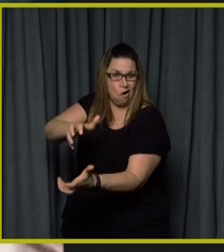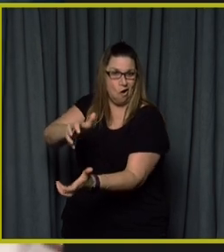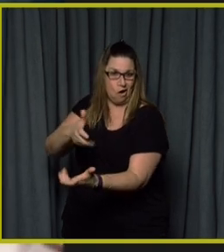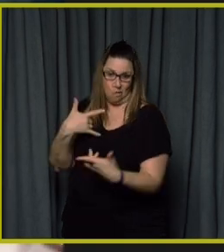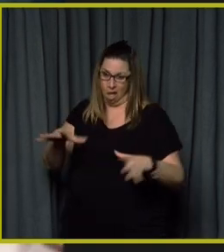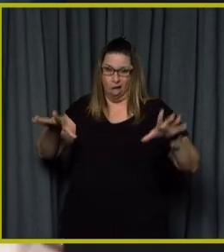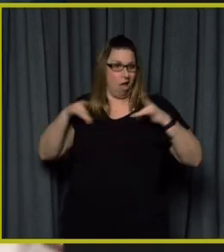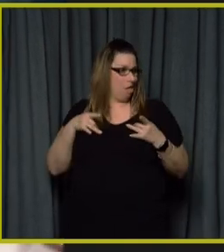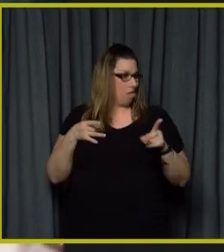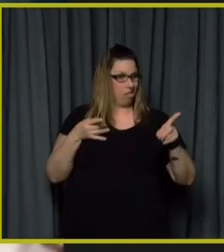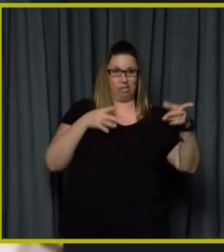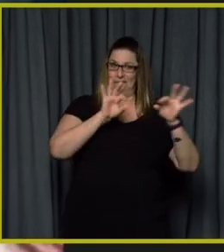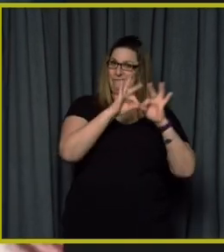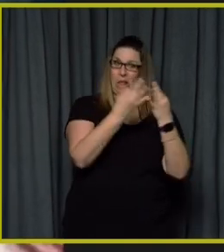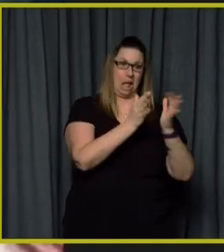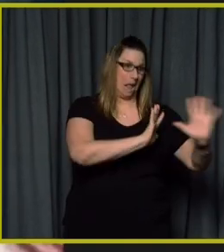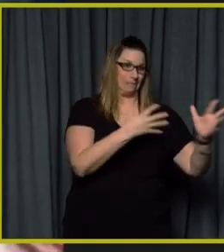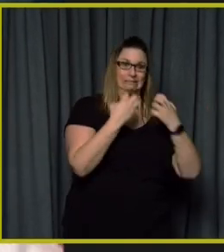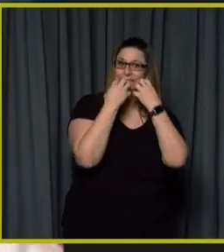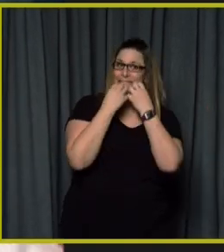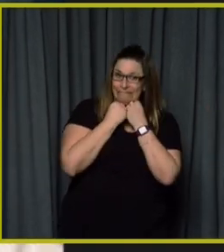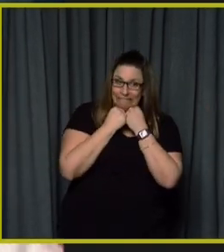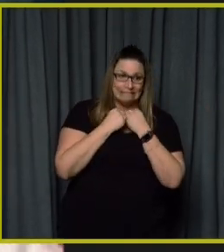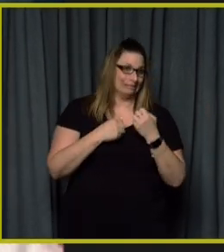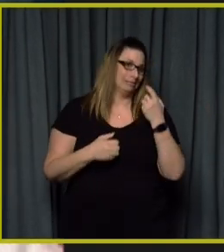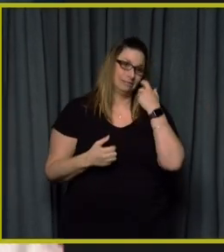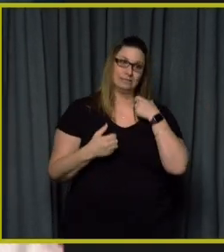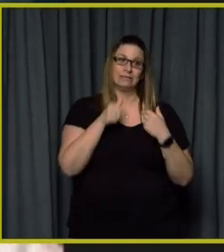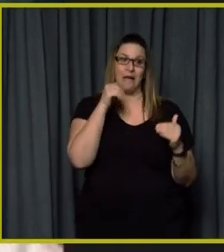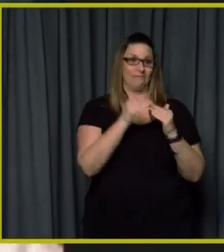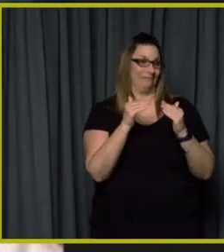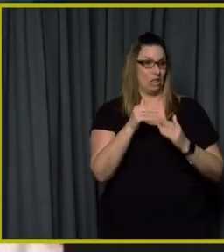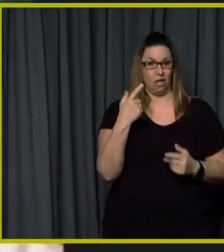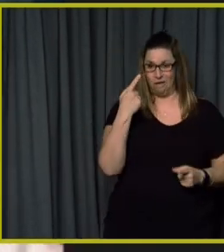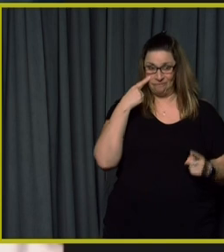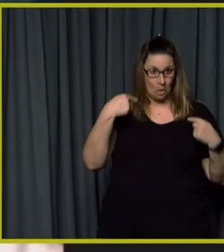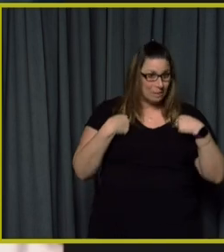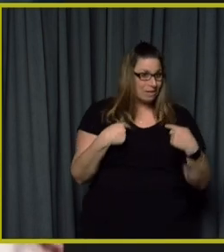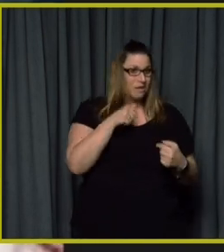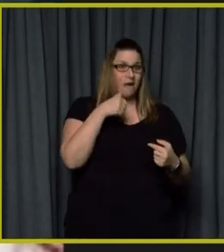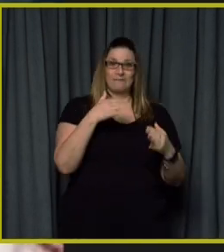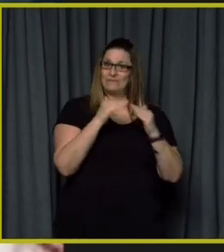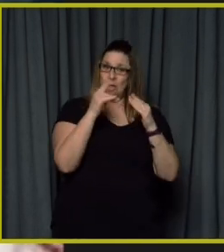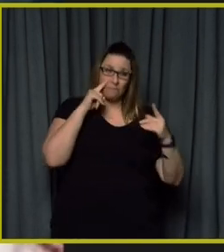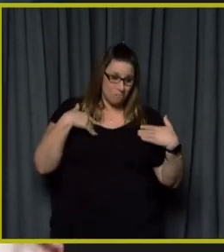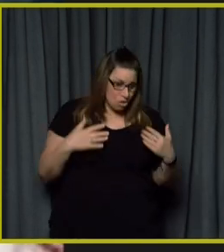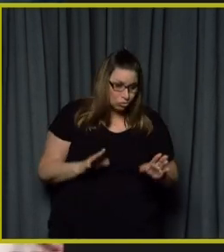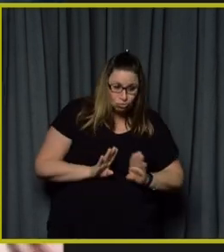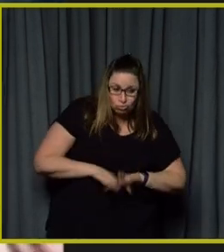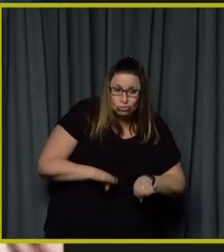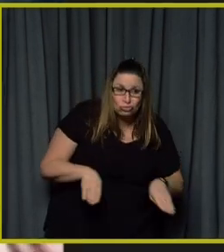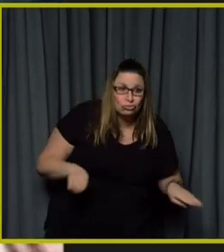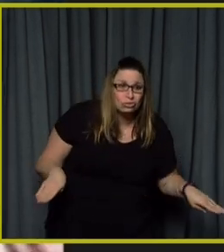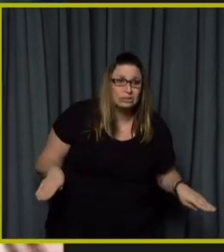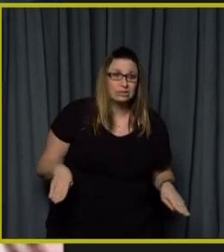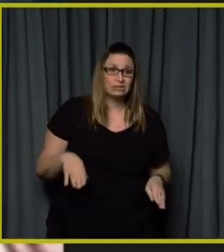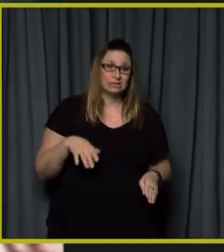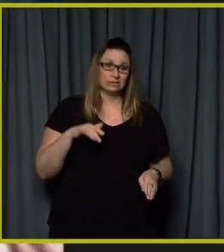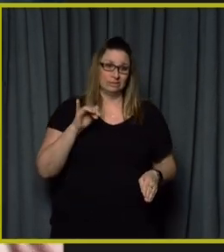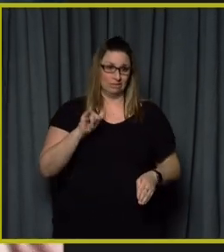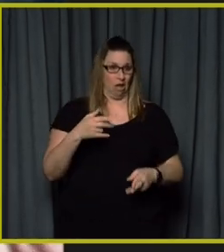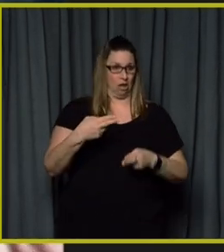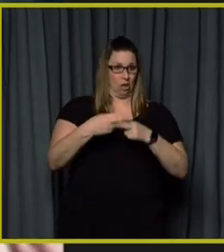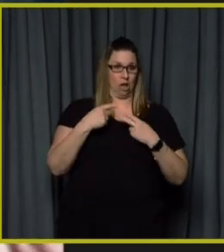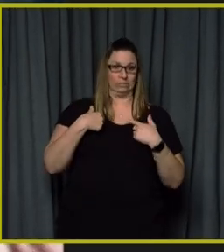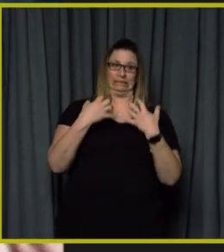work. And this is not fair to them, nor is it fair to me or any essential employee or any employees. Mother's Day was this